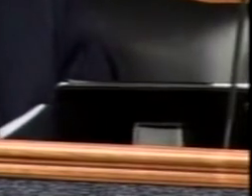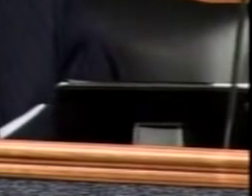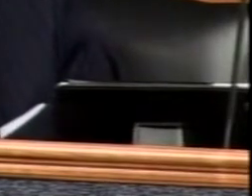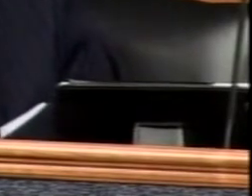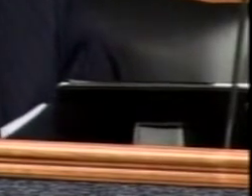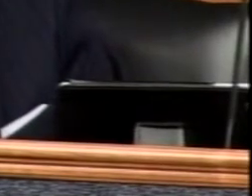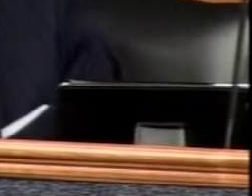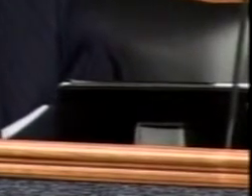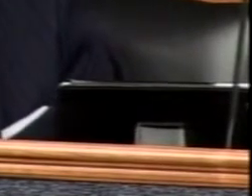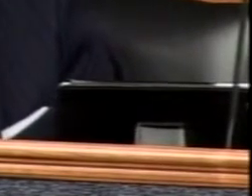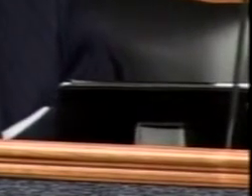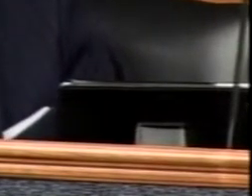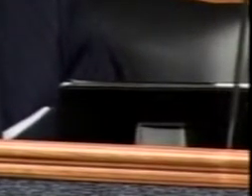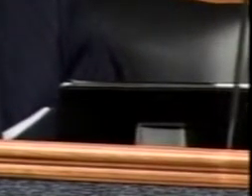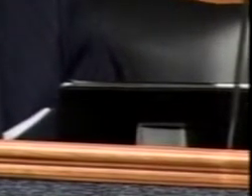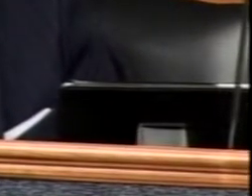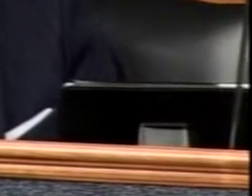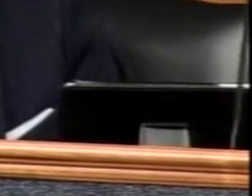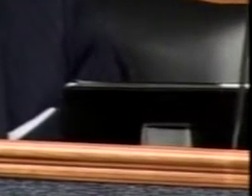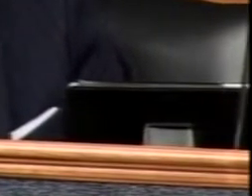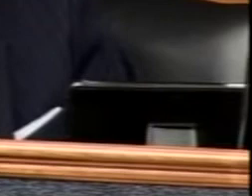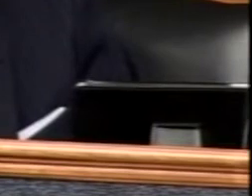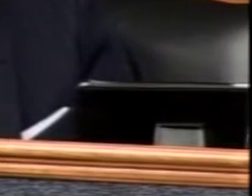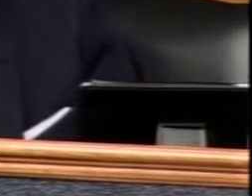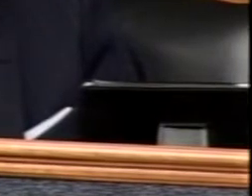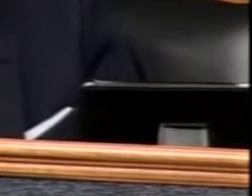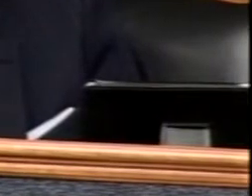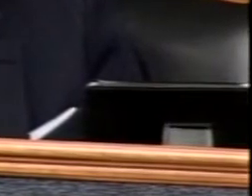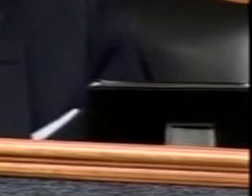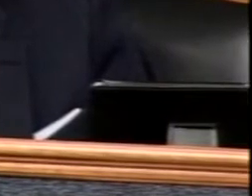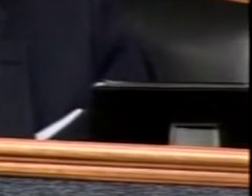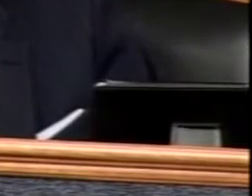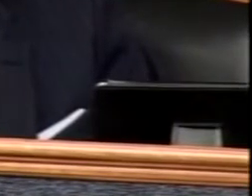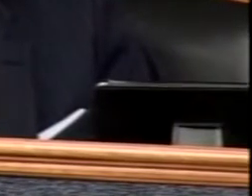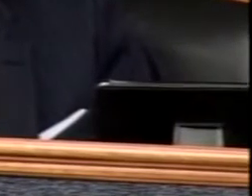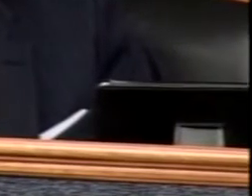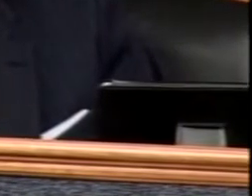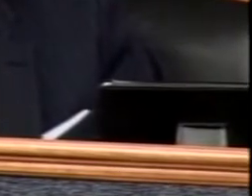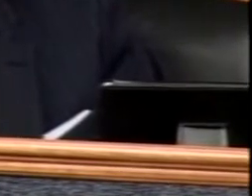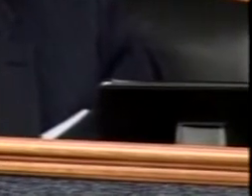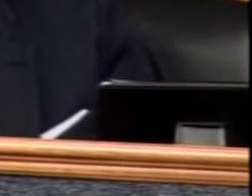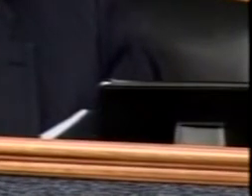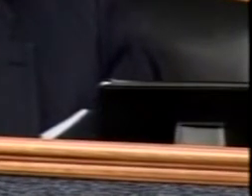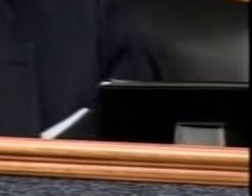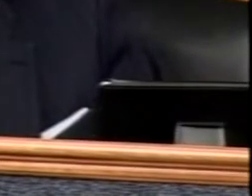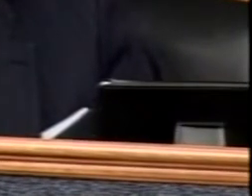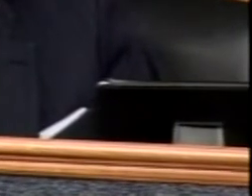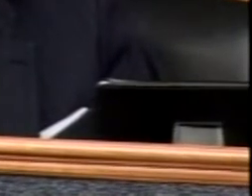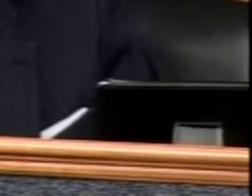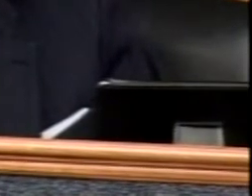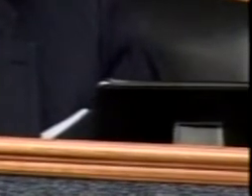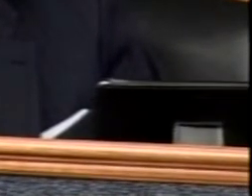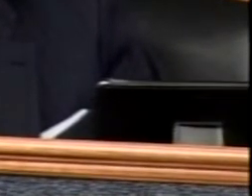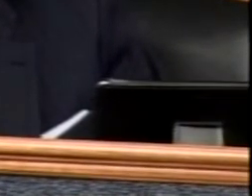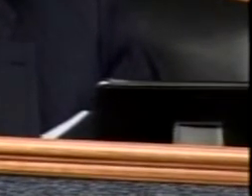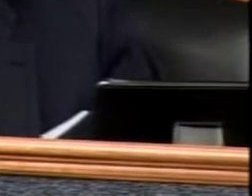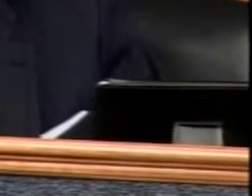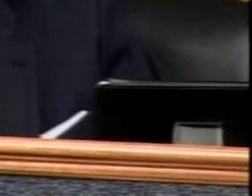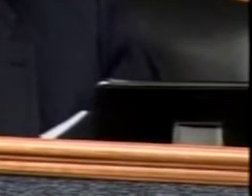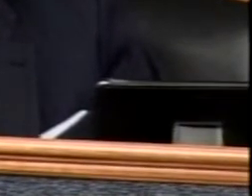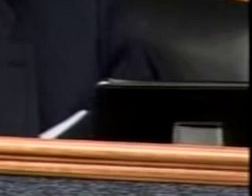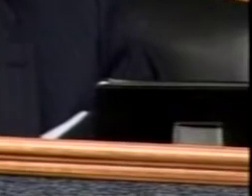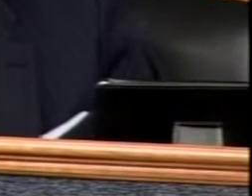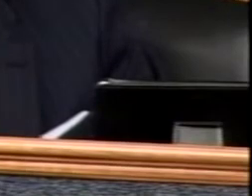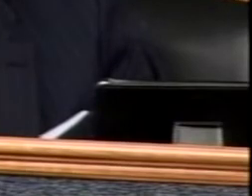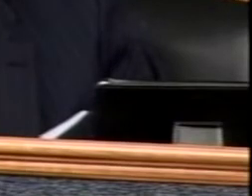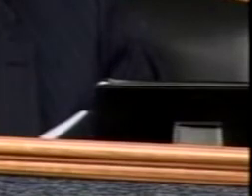will begin and have 10 minutes. The administration will have 10 minutes also. You may reserve part of your